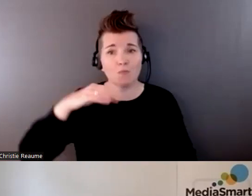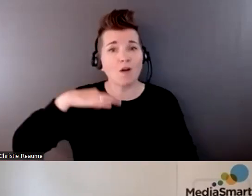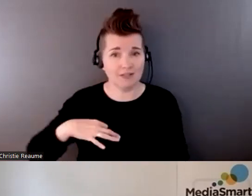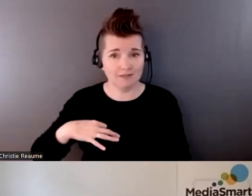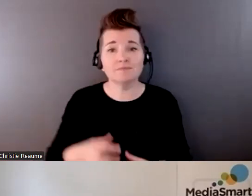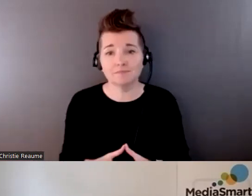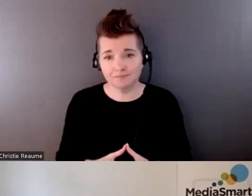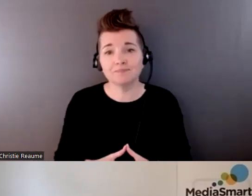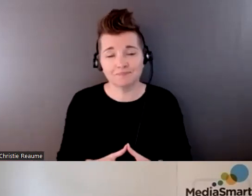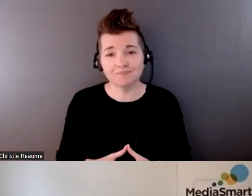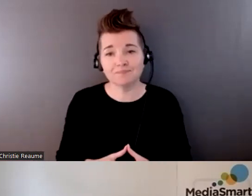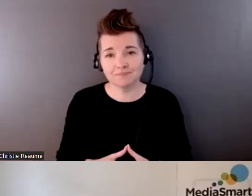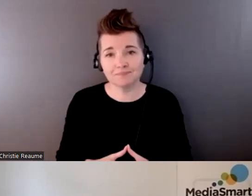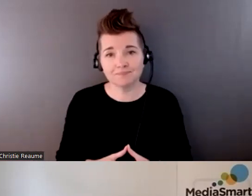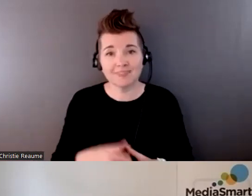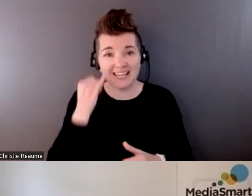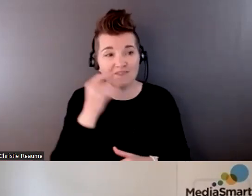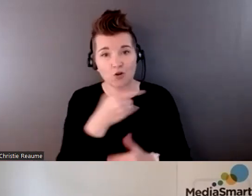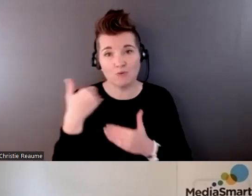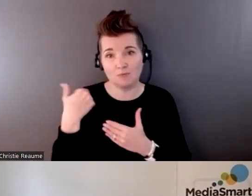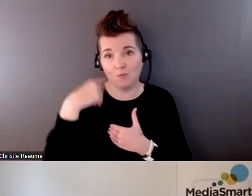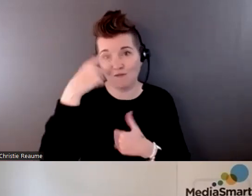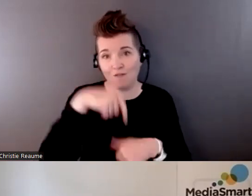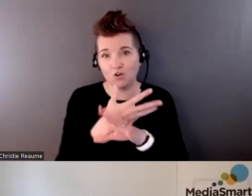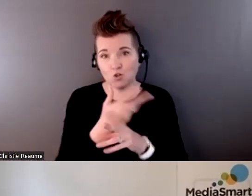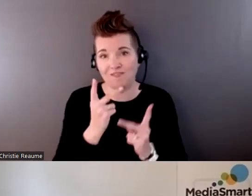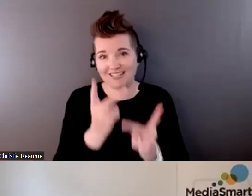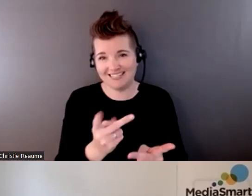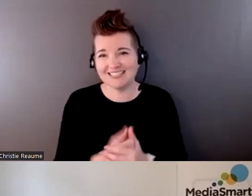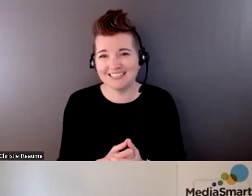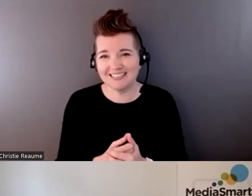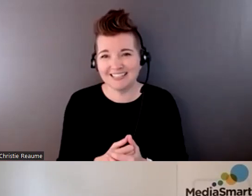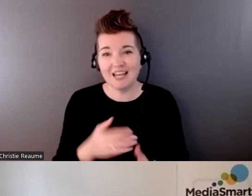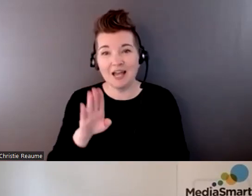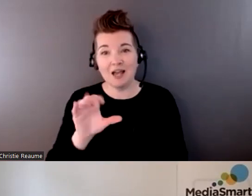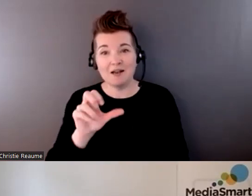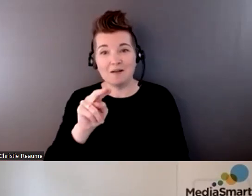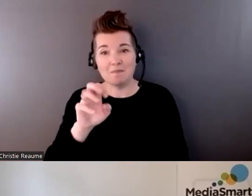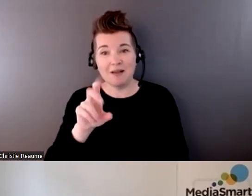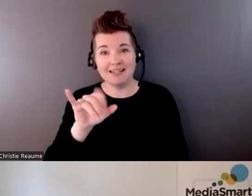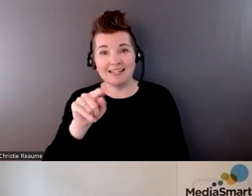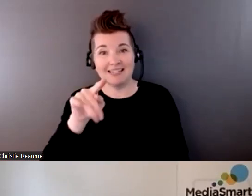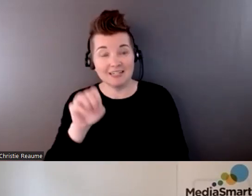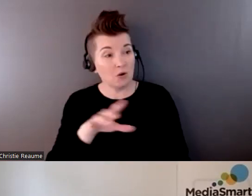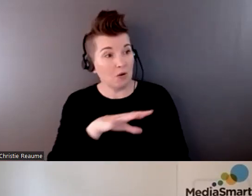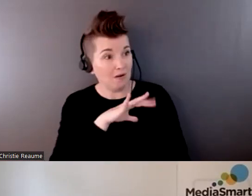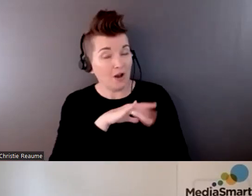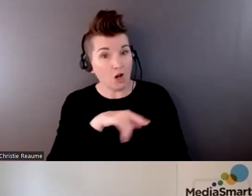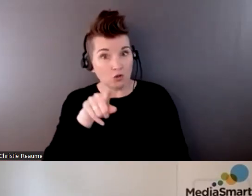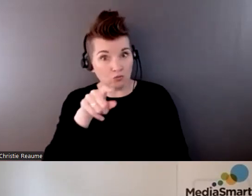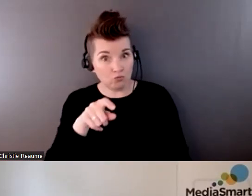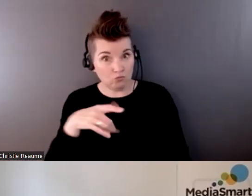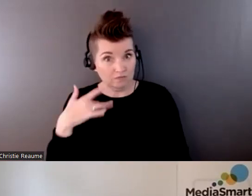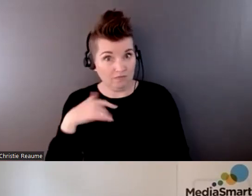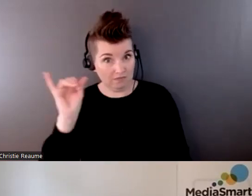dealing with virtual visits that was going to be my next question you know can do you do you see this program being adapted for other